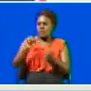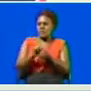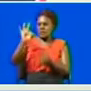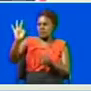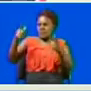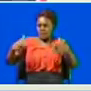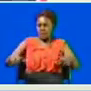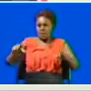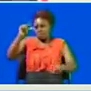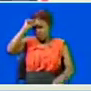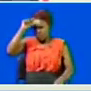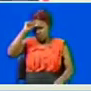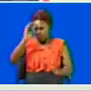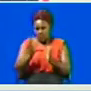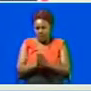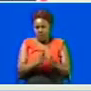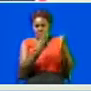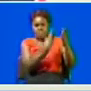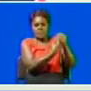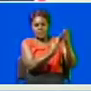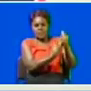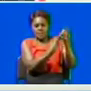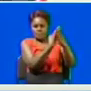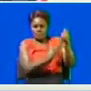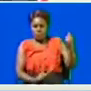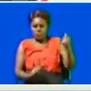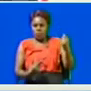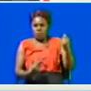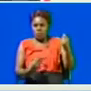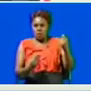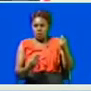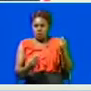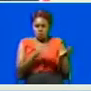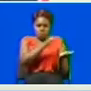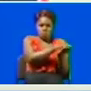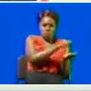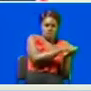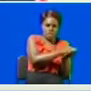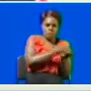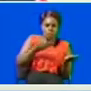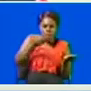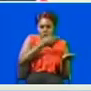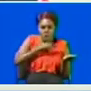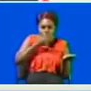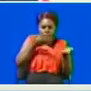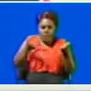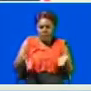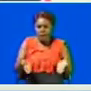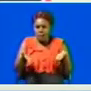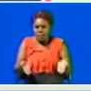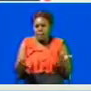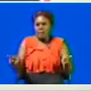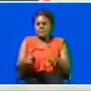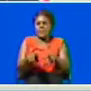allows the government and its partners to be able to store the crude here and therefore